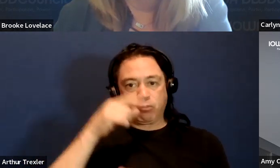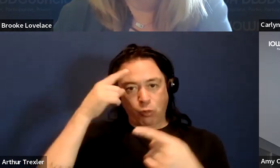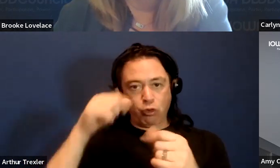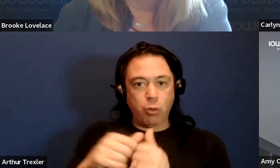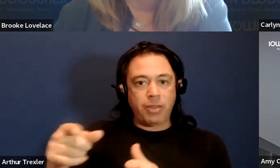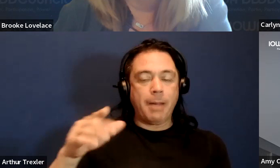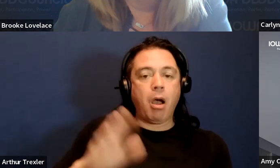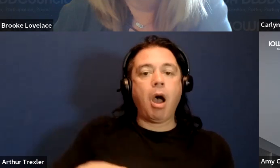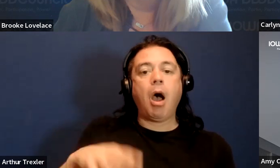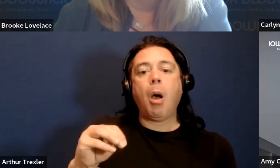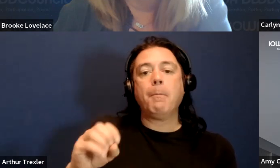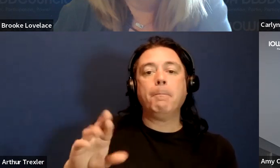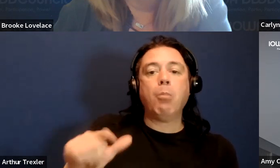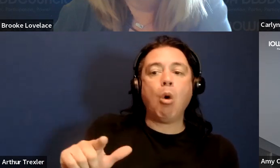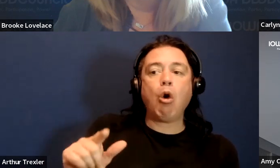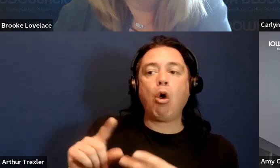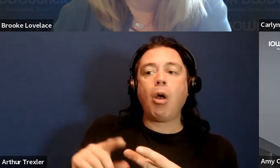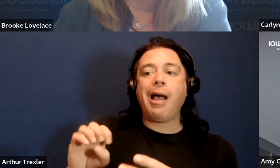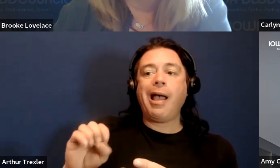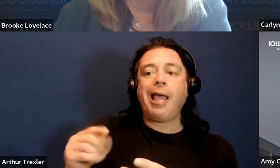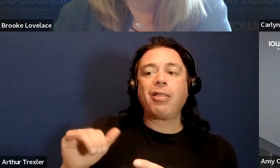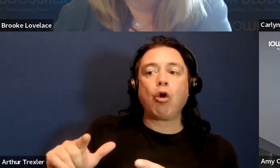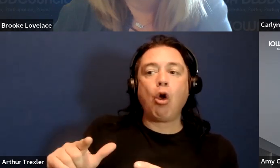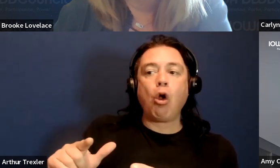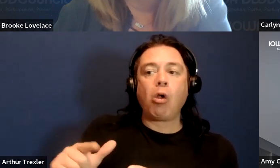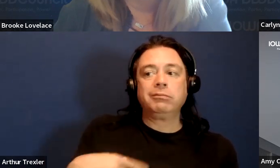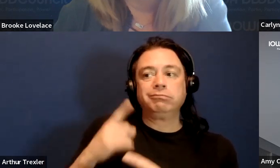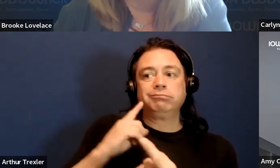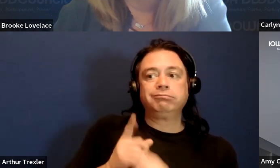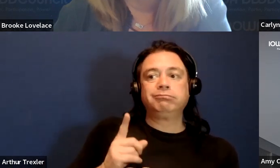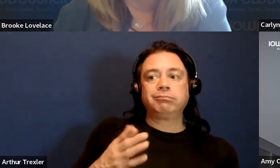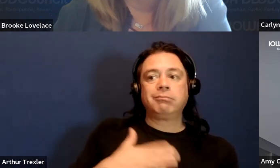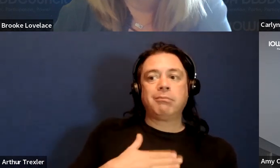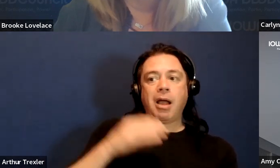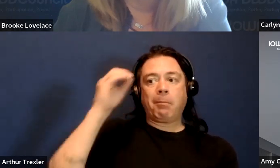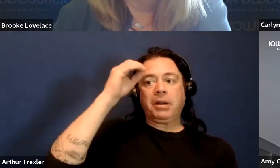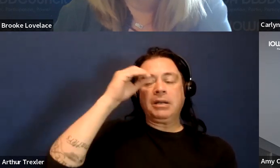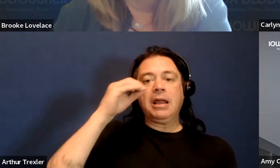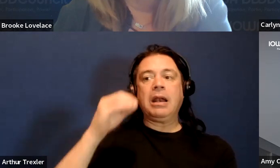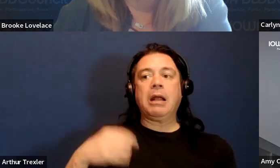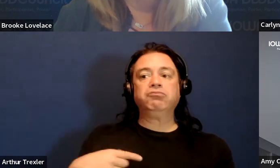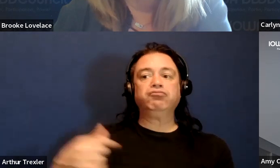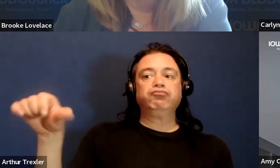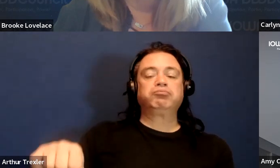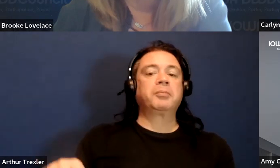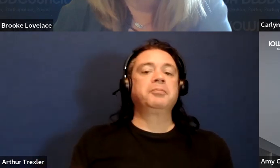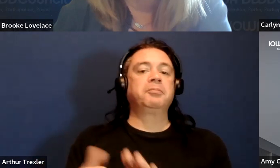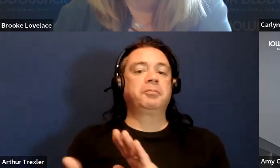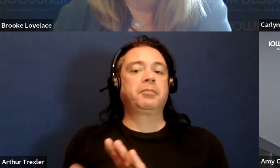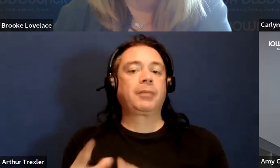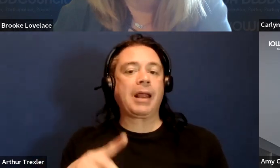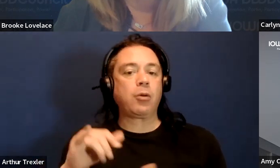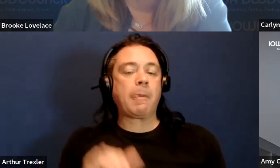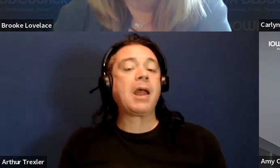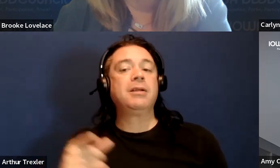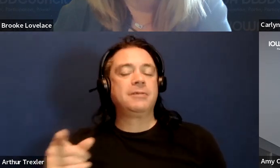on moral or ethical grounds. Senate File 297, that was probably, as you might